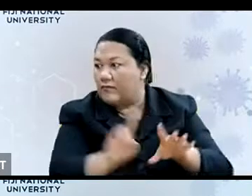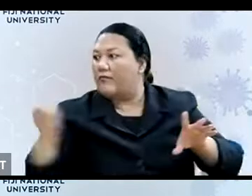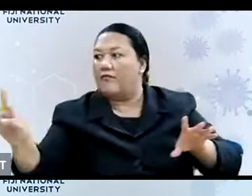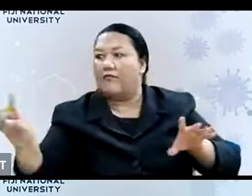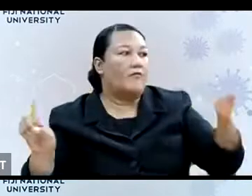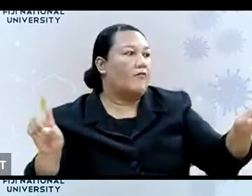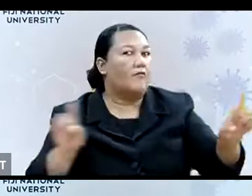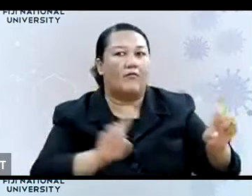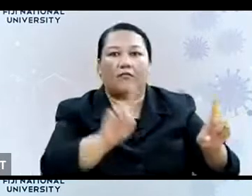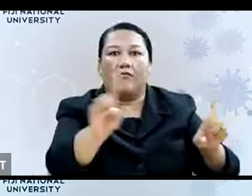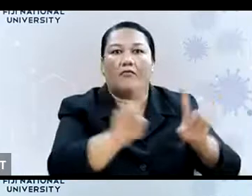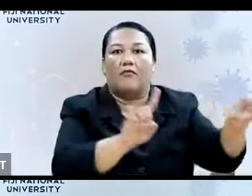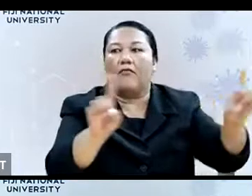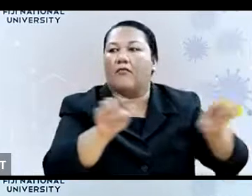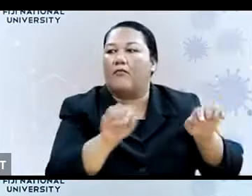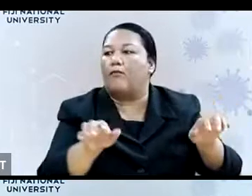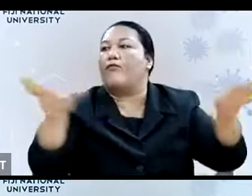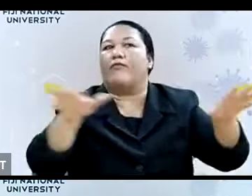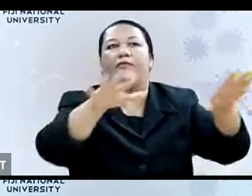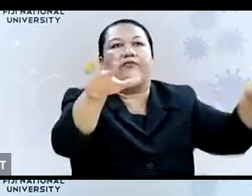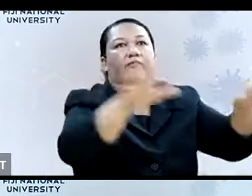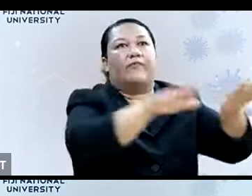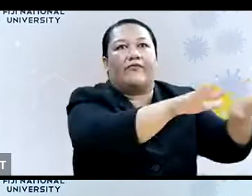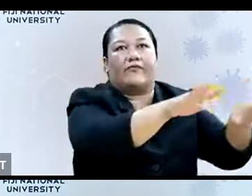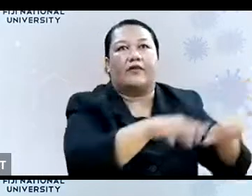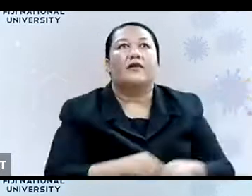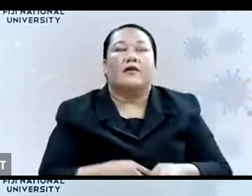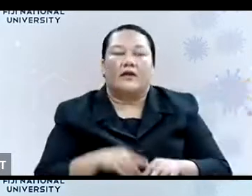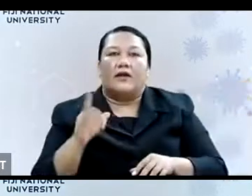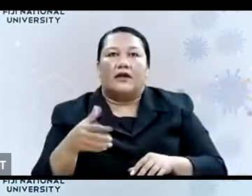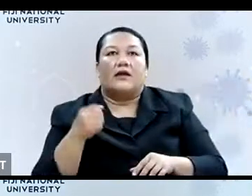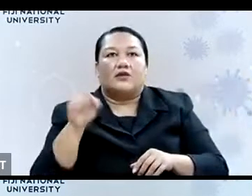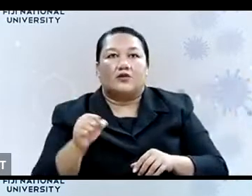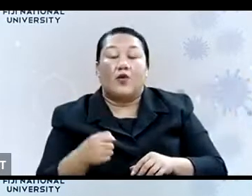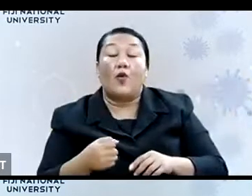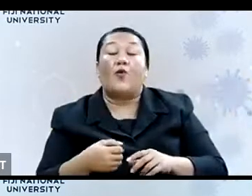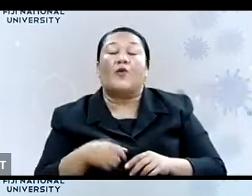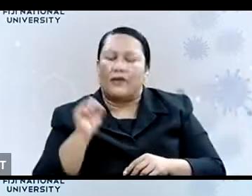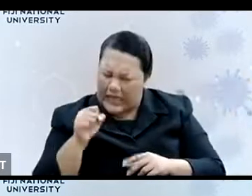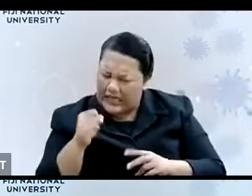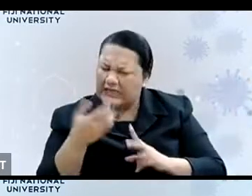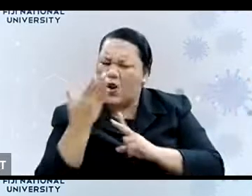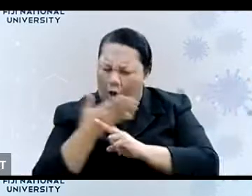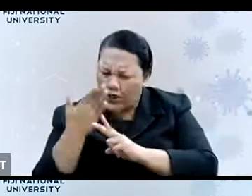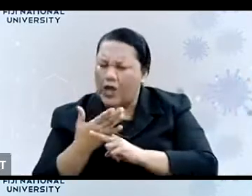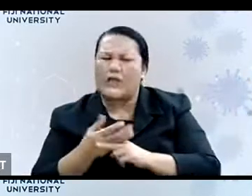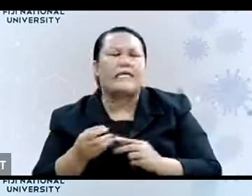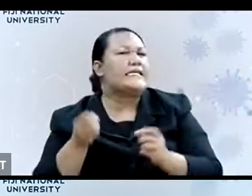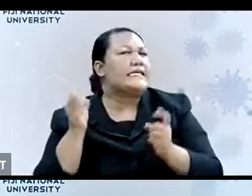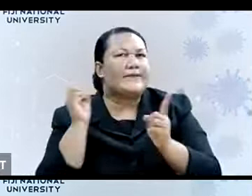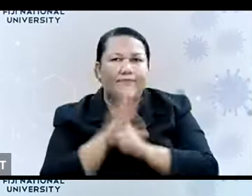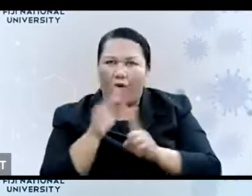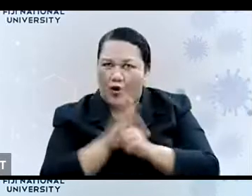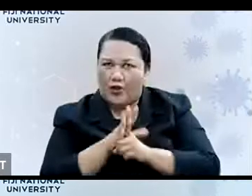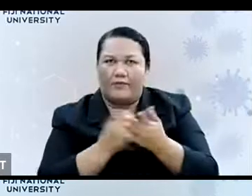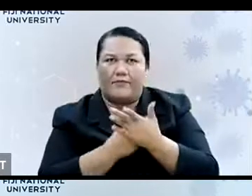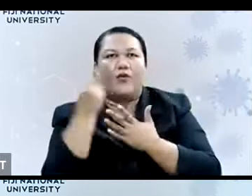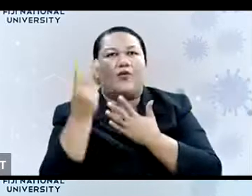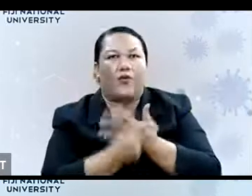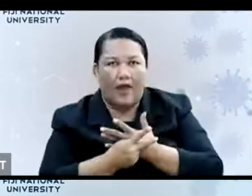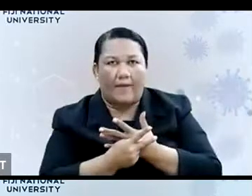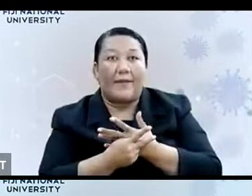point now where, from the health perspective, yes, lockdowns are an important tool, but it's also, we've come to a limit of applying